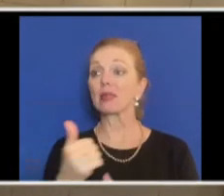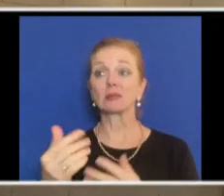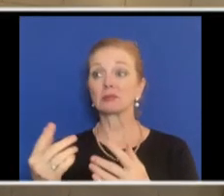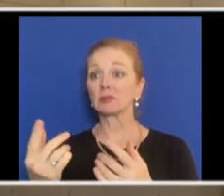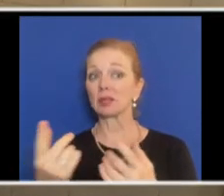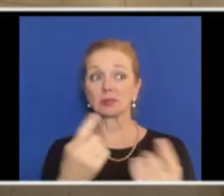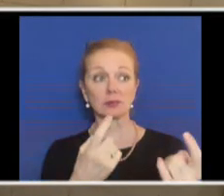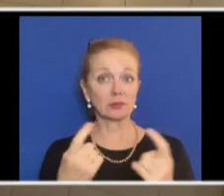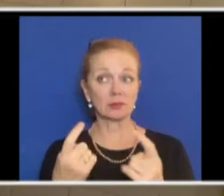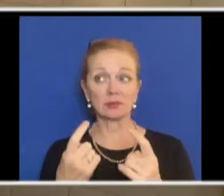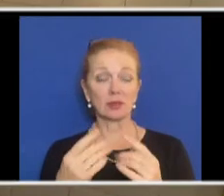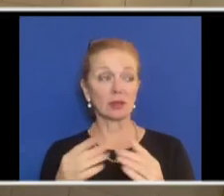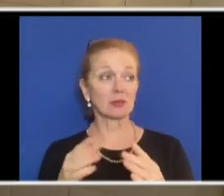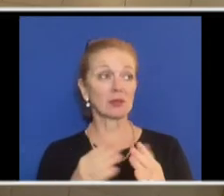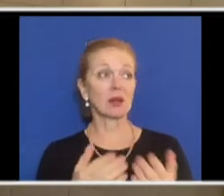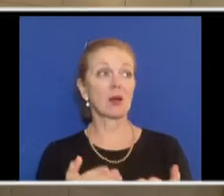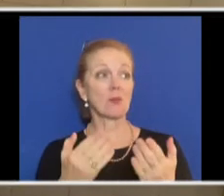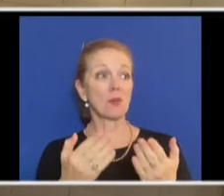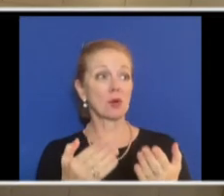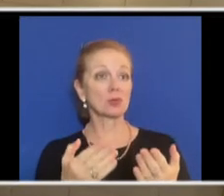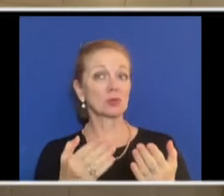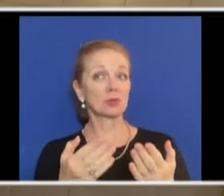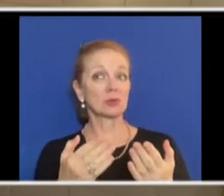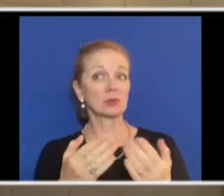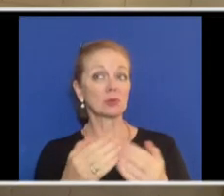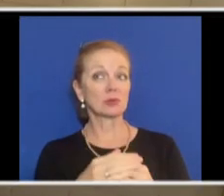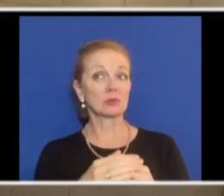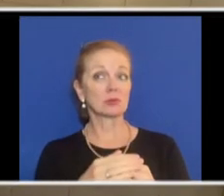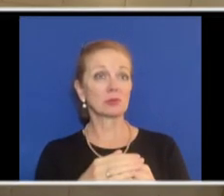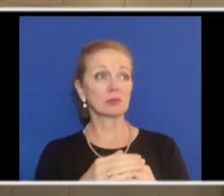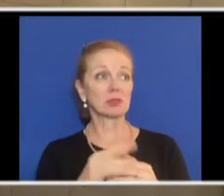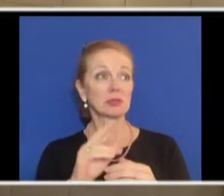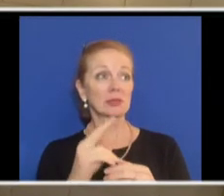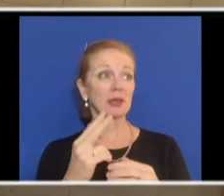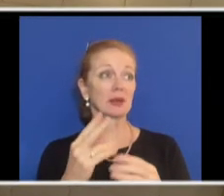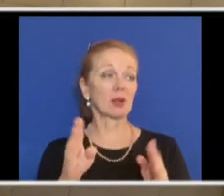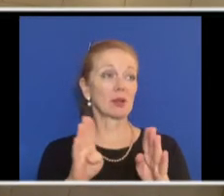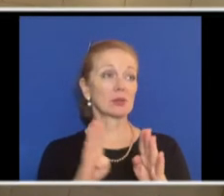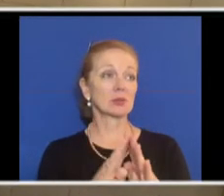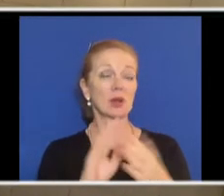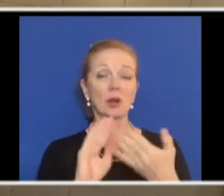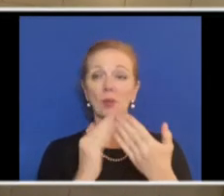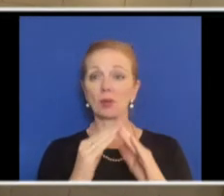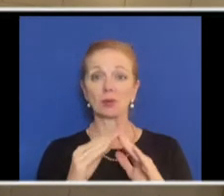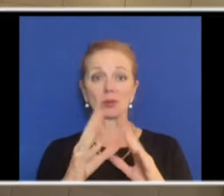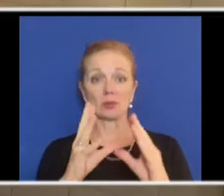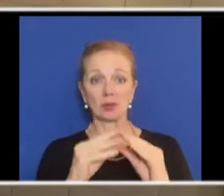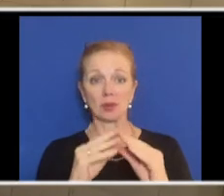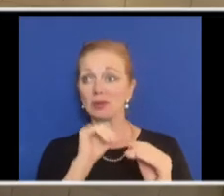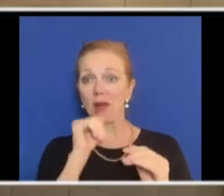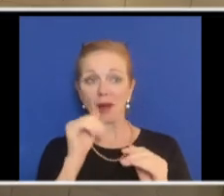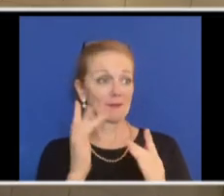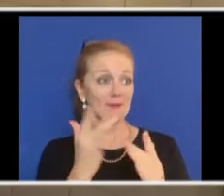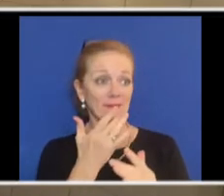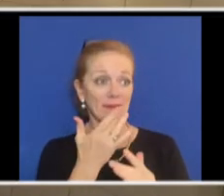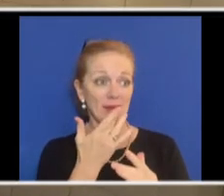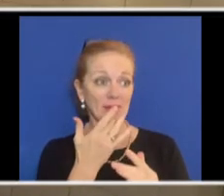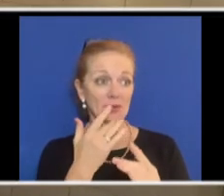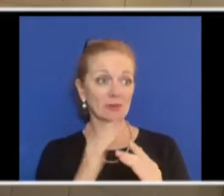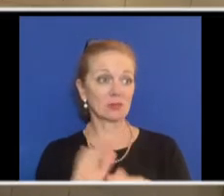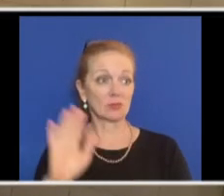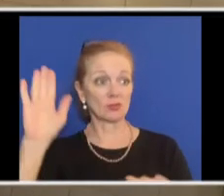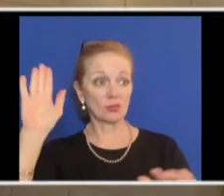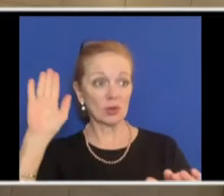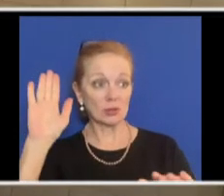second is a motion um we made it probably second to close public hearing any discussion of that if you're a none all in favor of closing public hearing please raise your